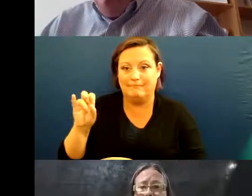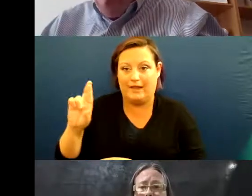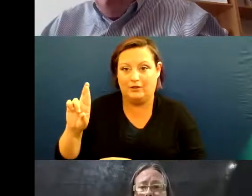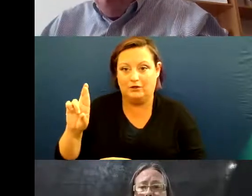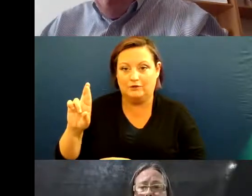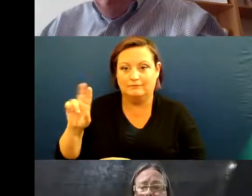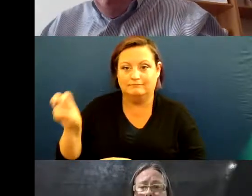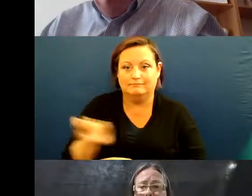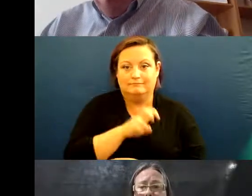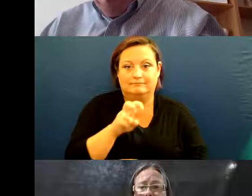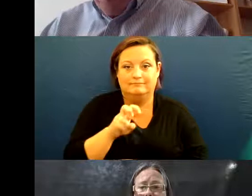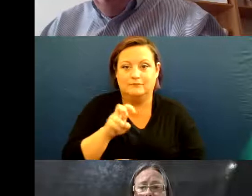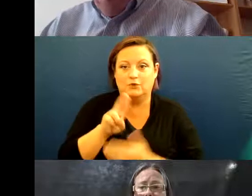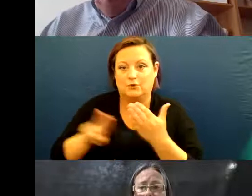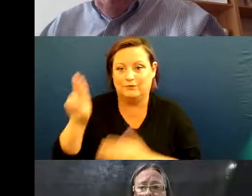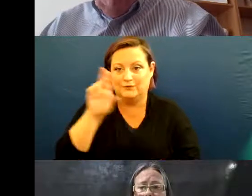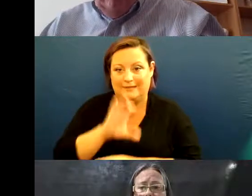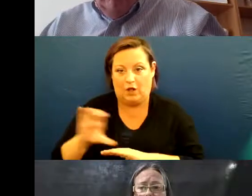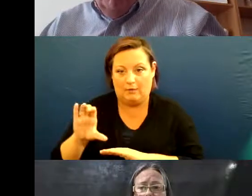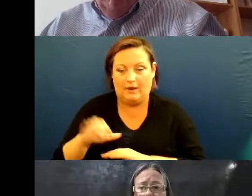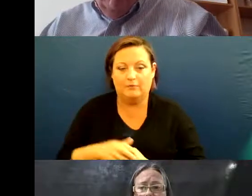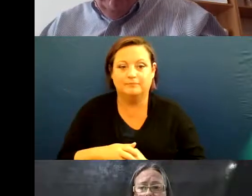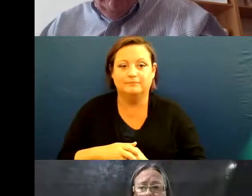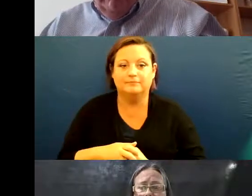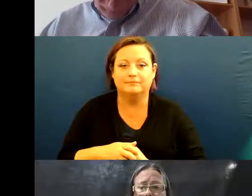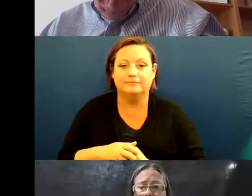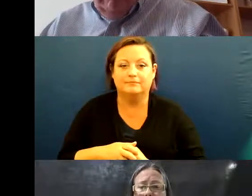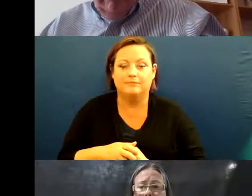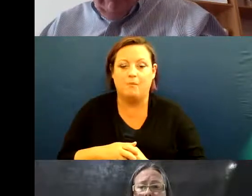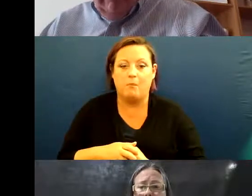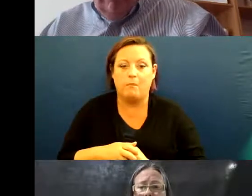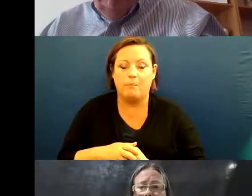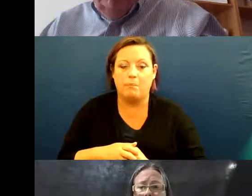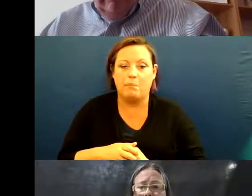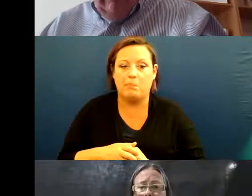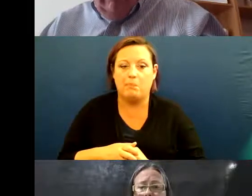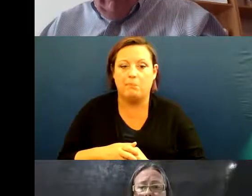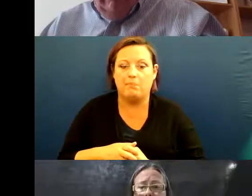of Colorado. And with the title part of the